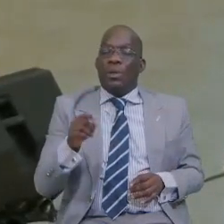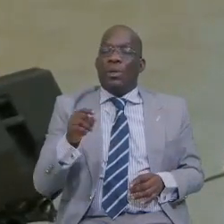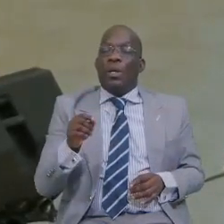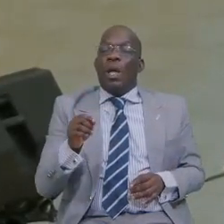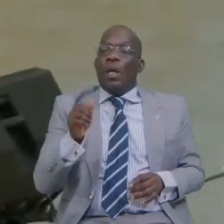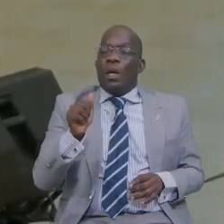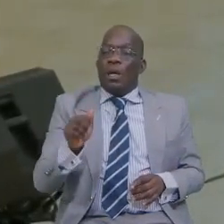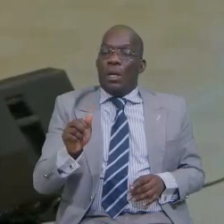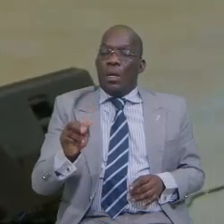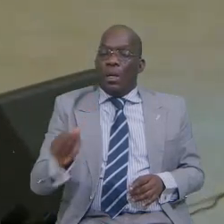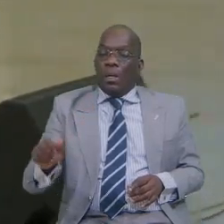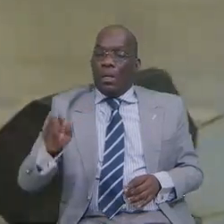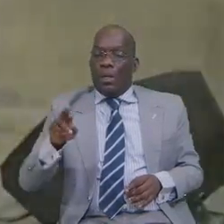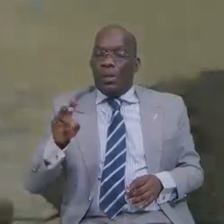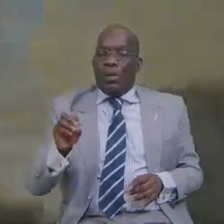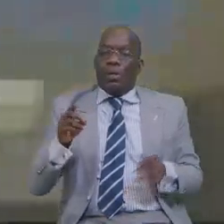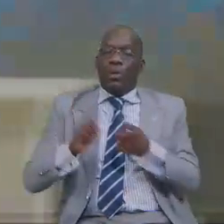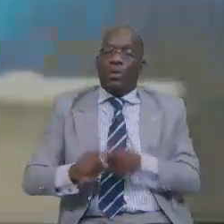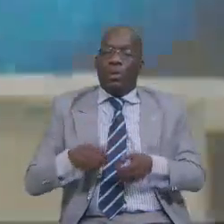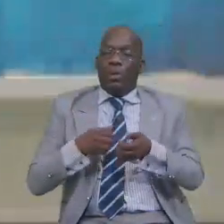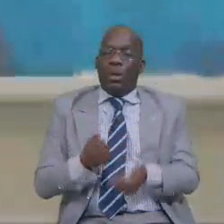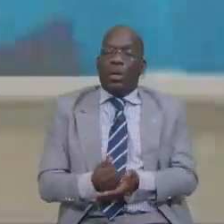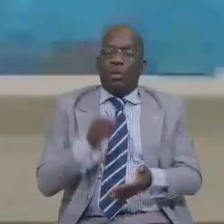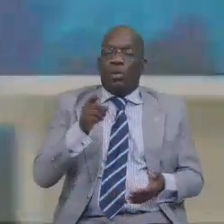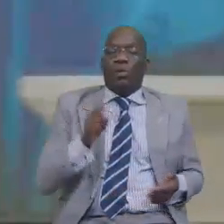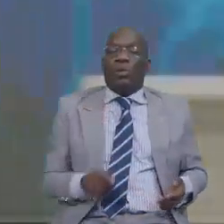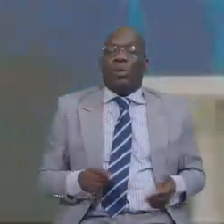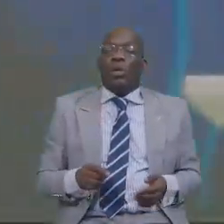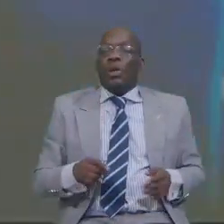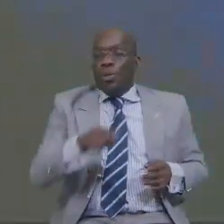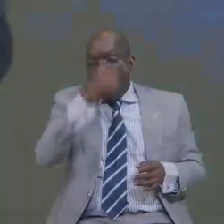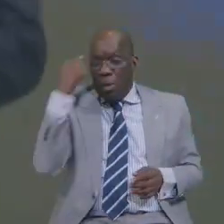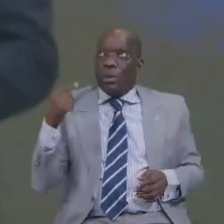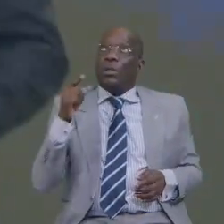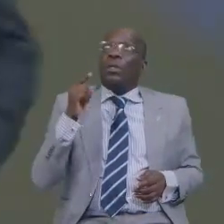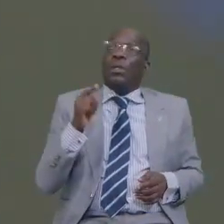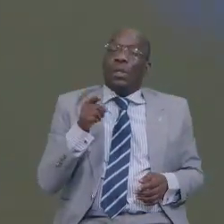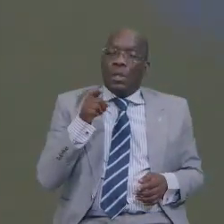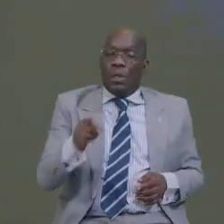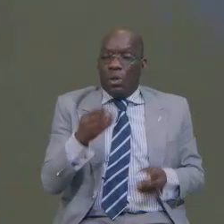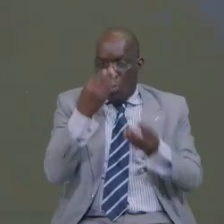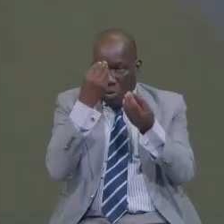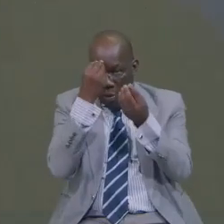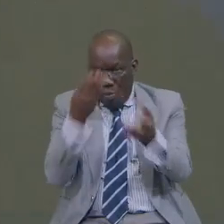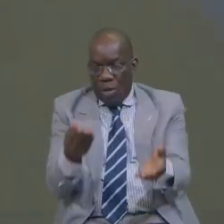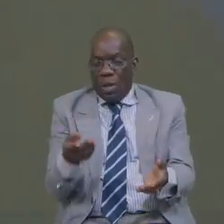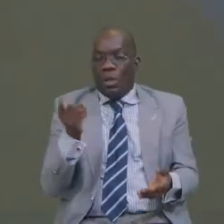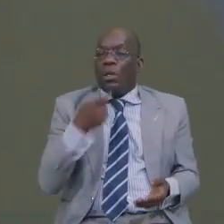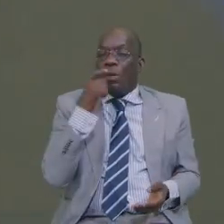And because he yielded to the compelling commission, he now went to Pharaoh, and